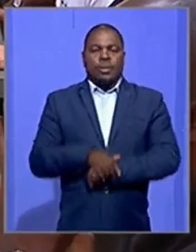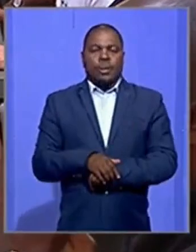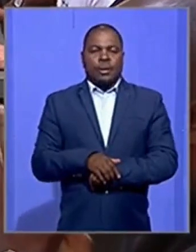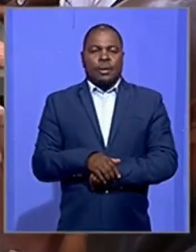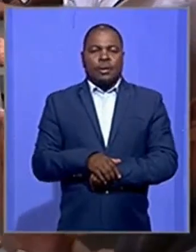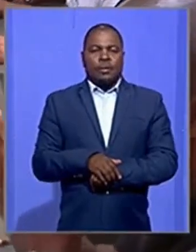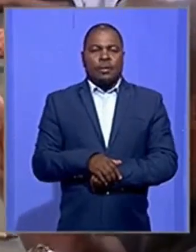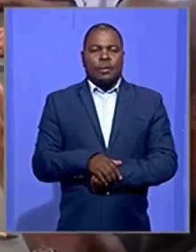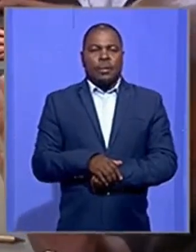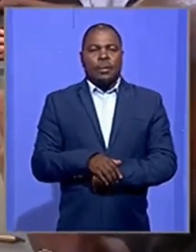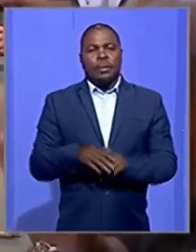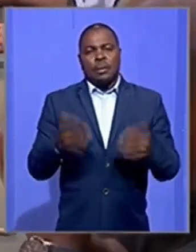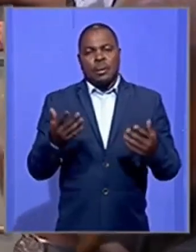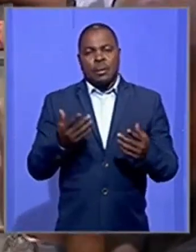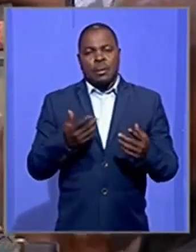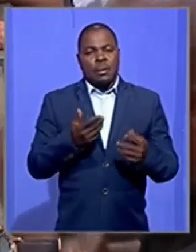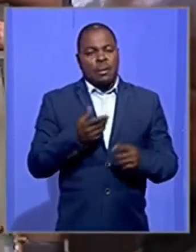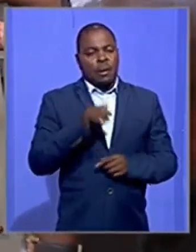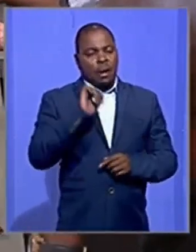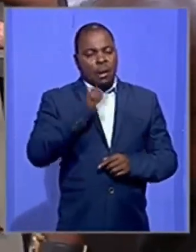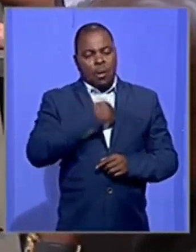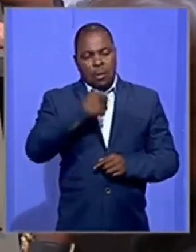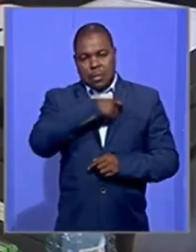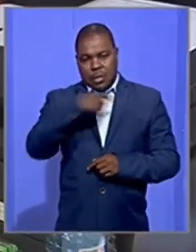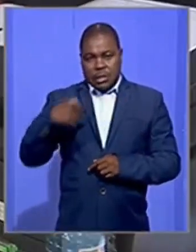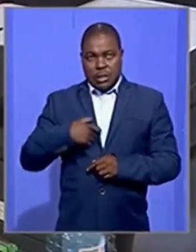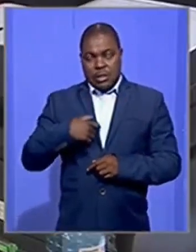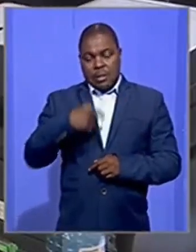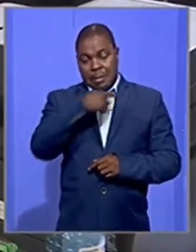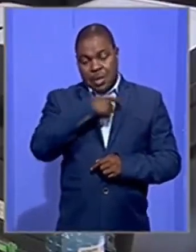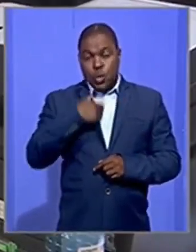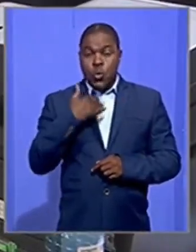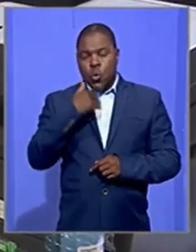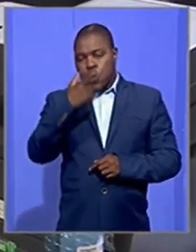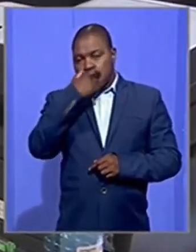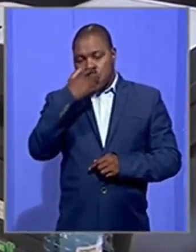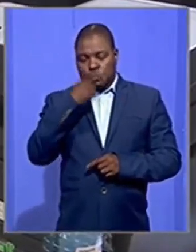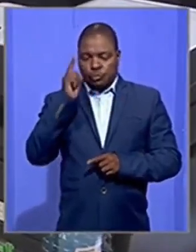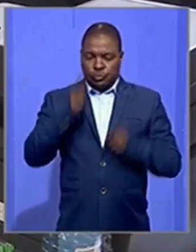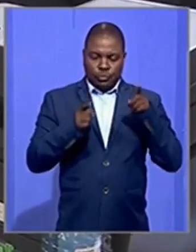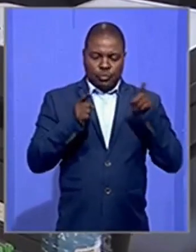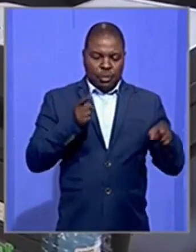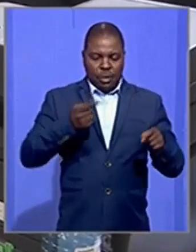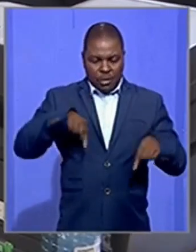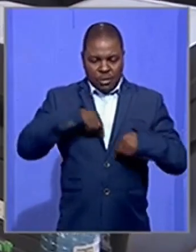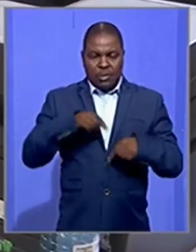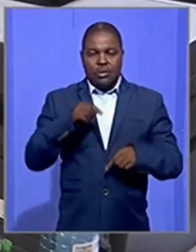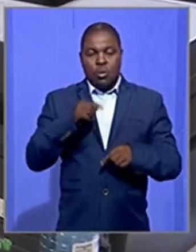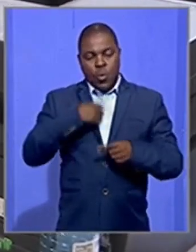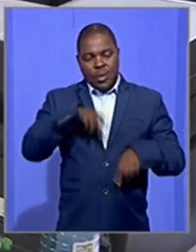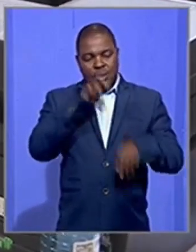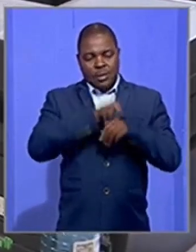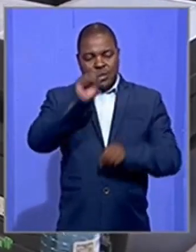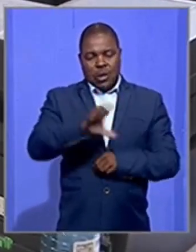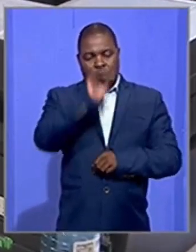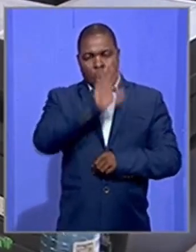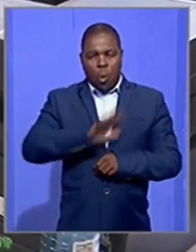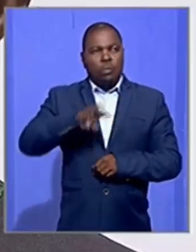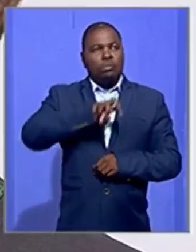the actually the command of our President Ramaphosa, have to go countrywide and look for these